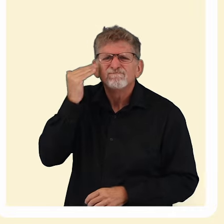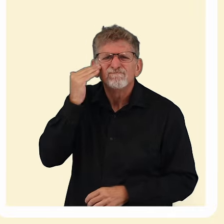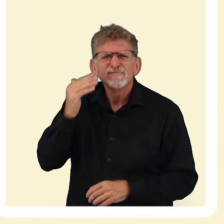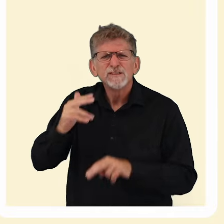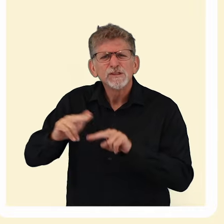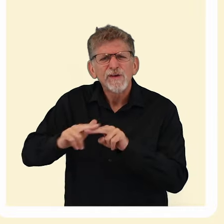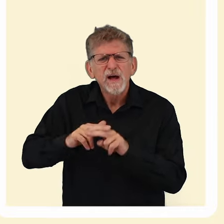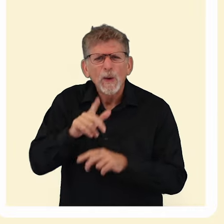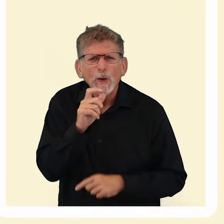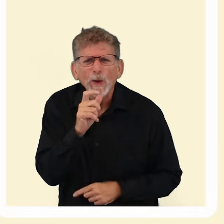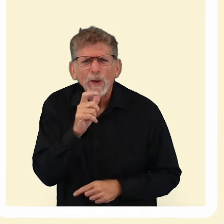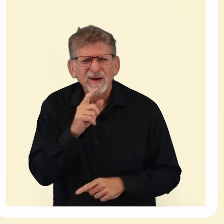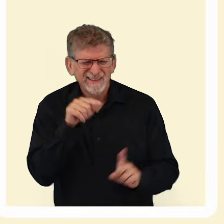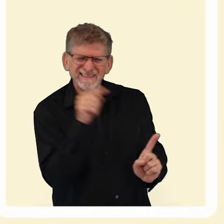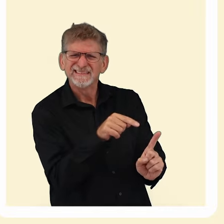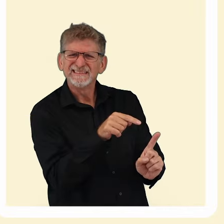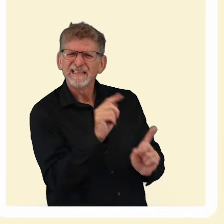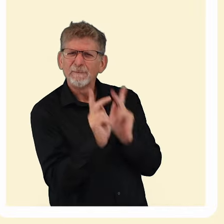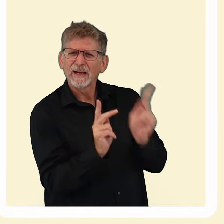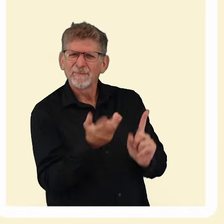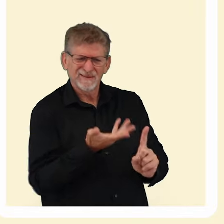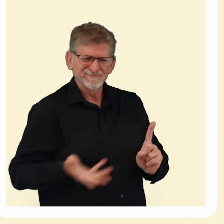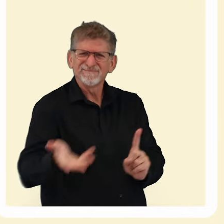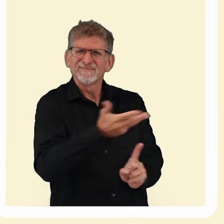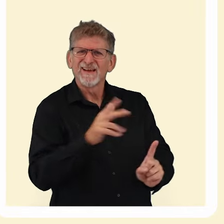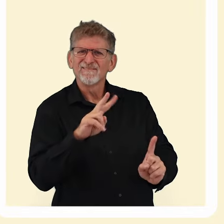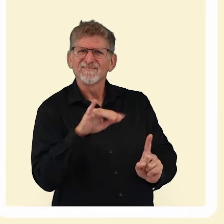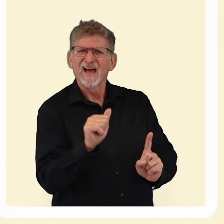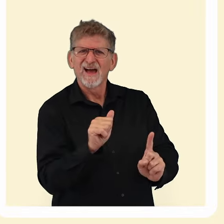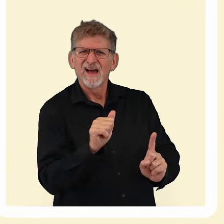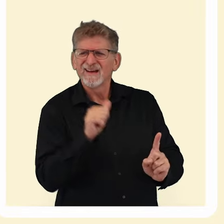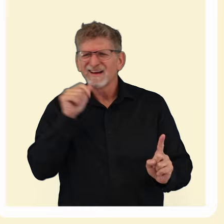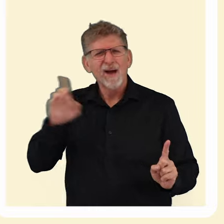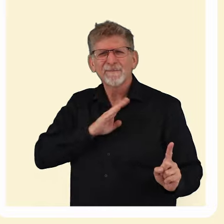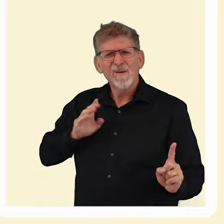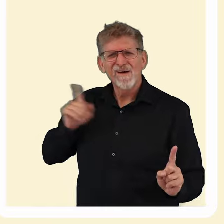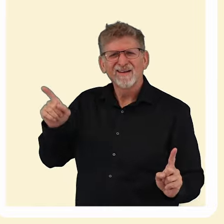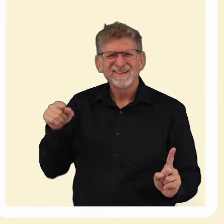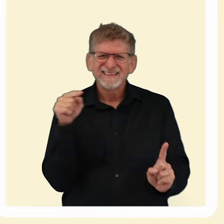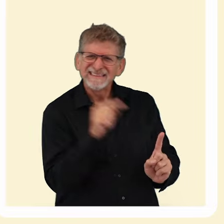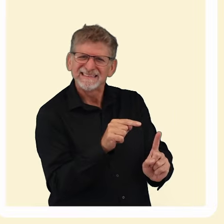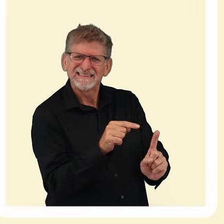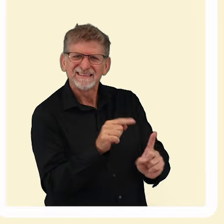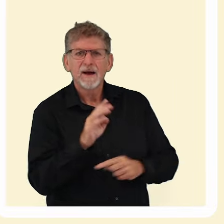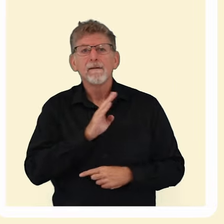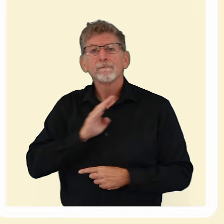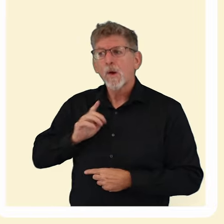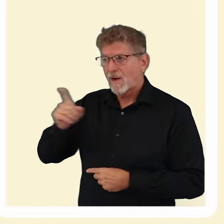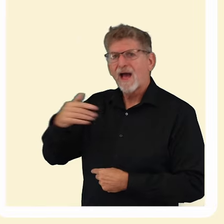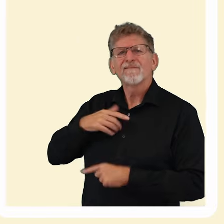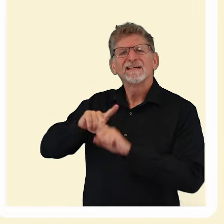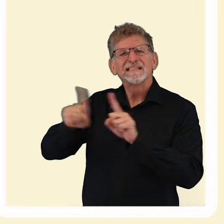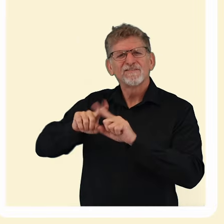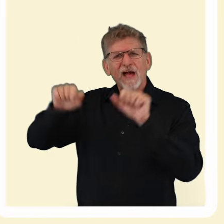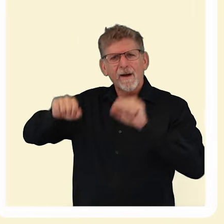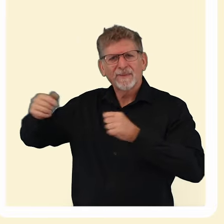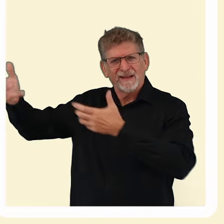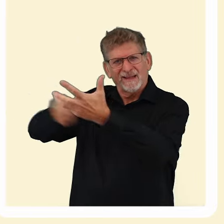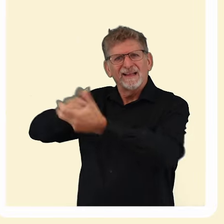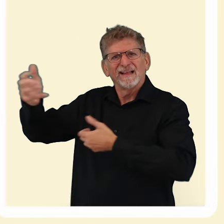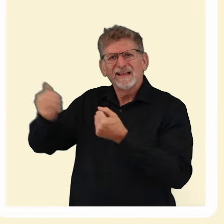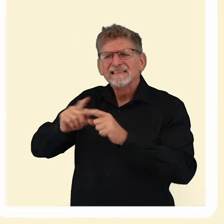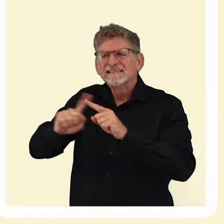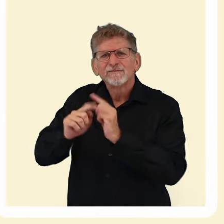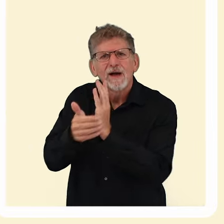It's people within VIA, not the board. The board members bring other abilities, other competencies